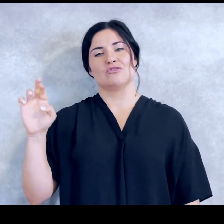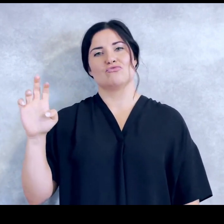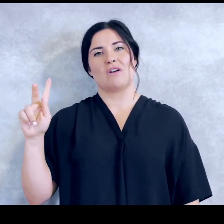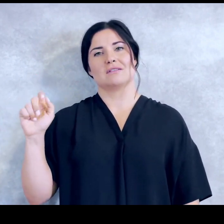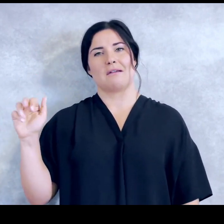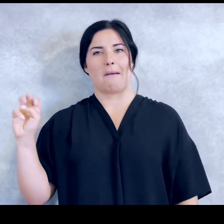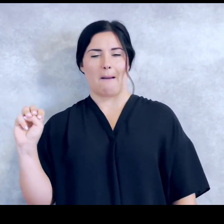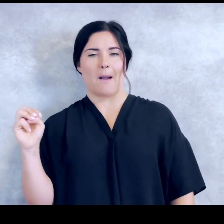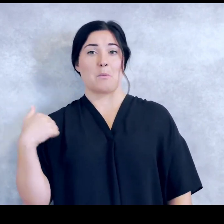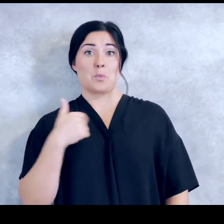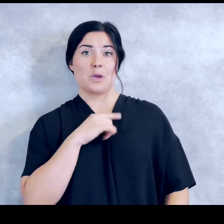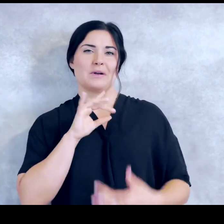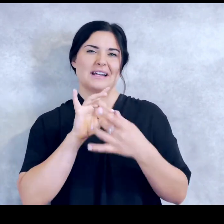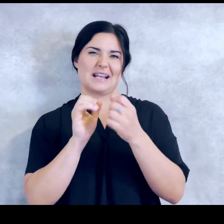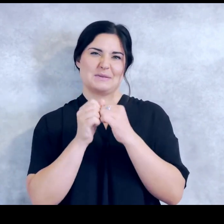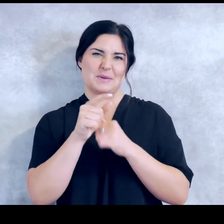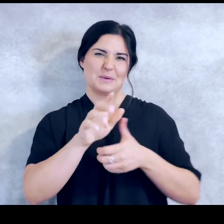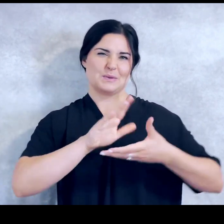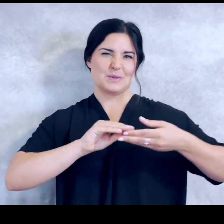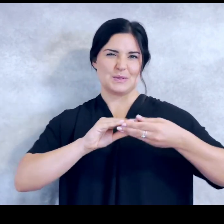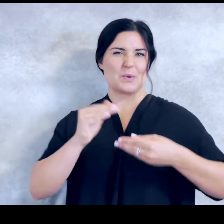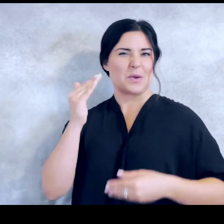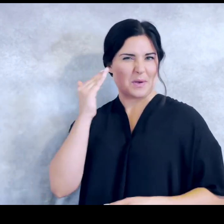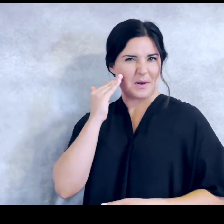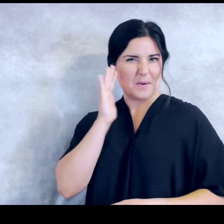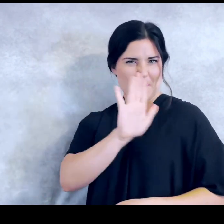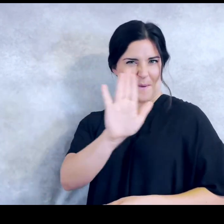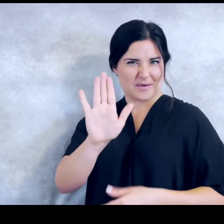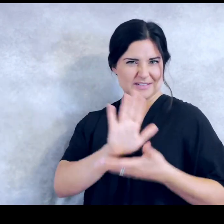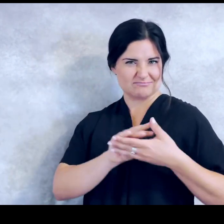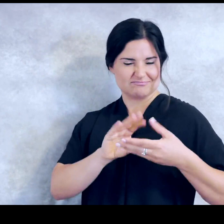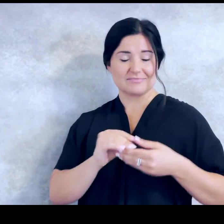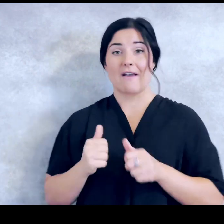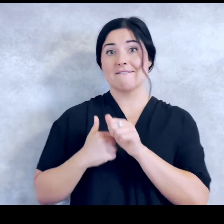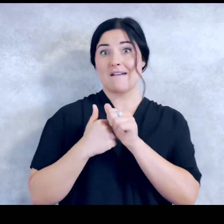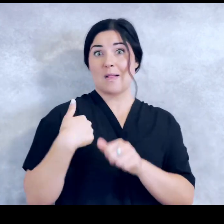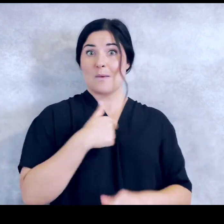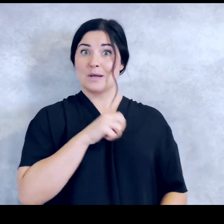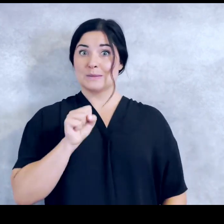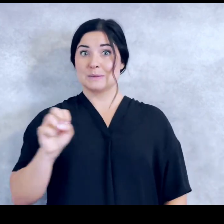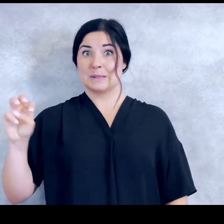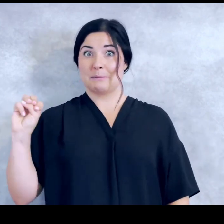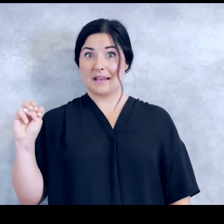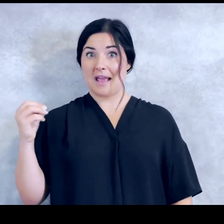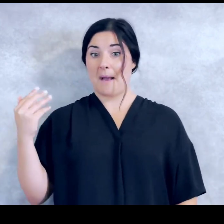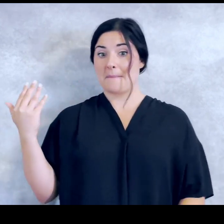one of our other pastors would love to hear your story and encourage you along the way. Make sure you follow us on all of our social media